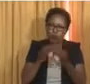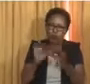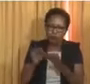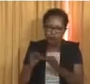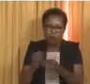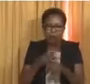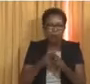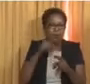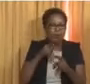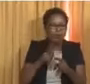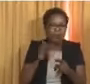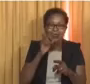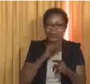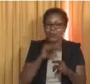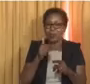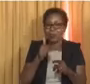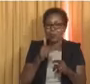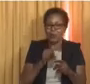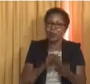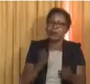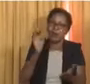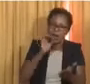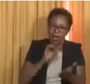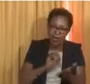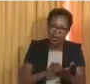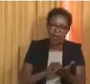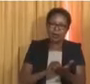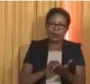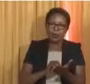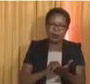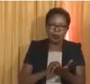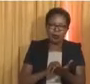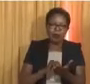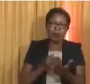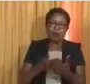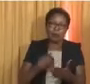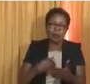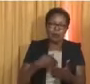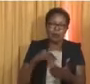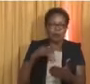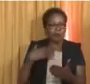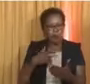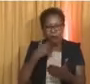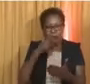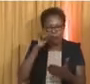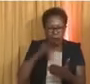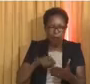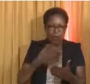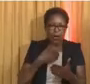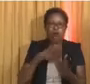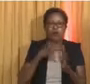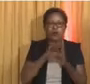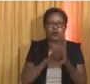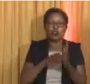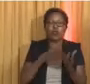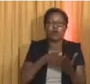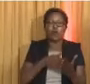all. There was also a recognition that the Constitution must remain flexible in order to adjust to